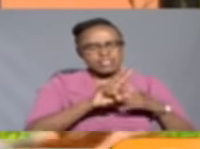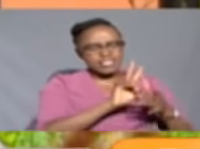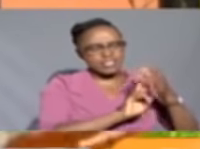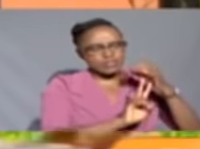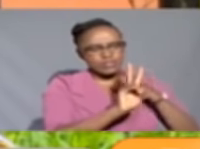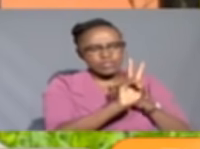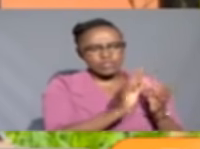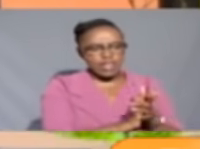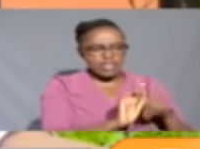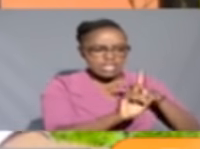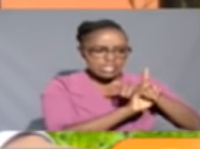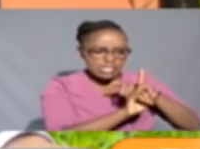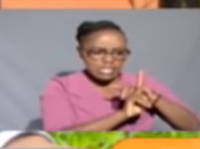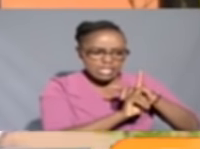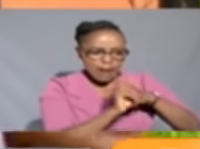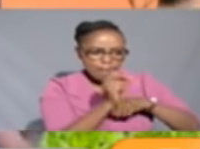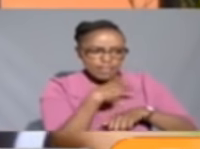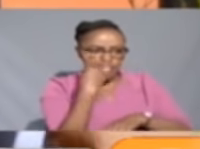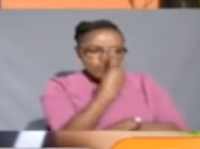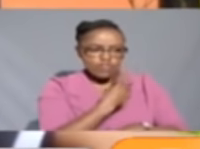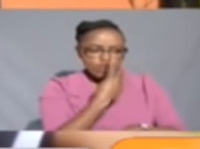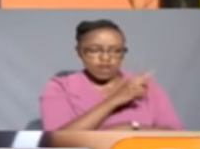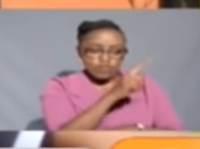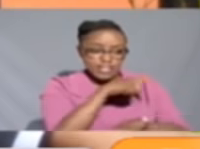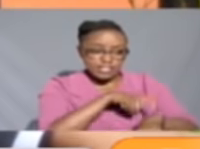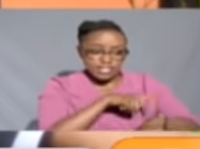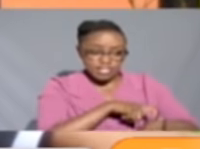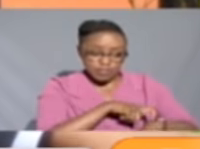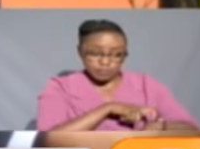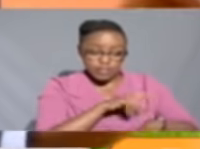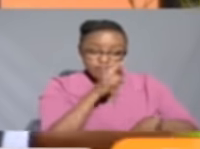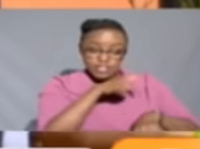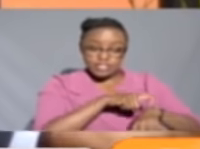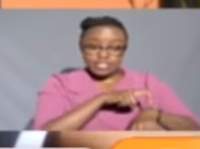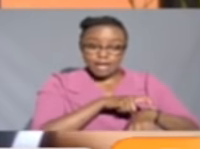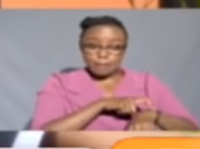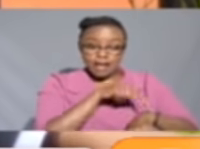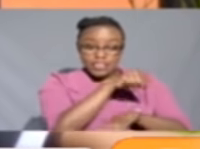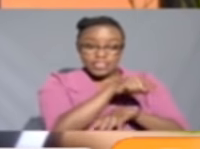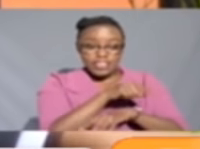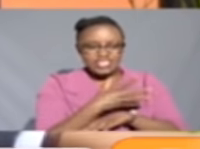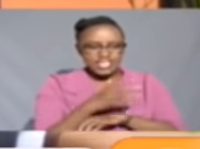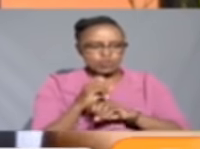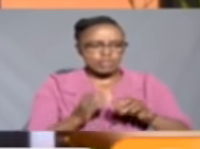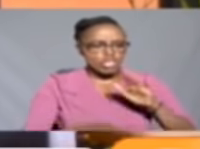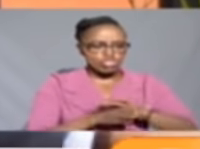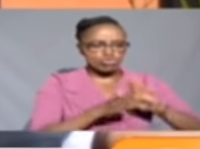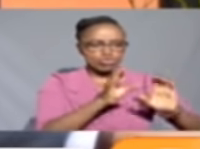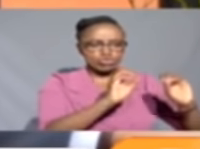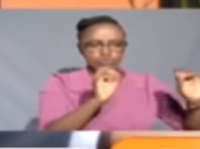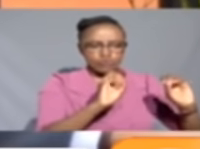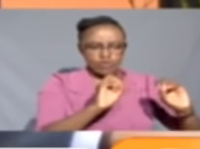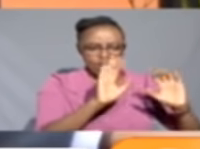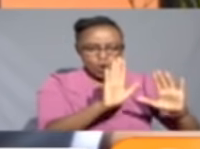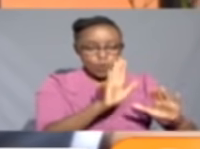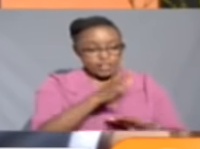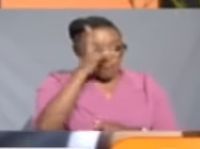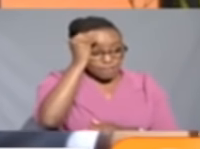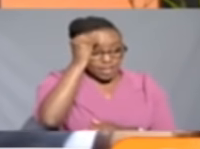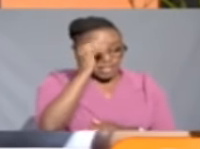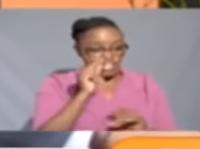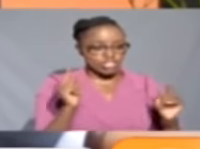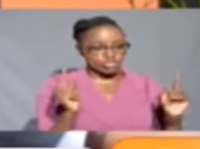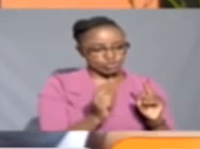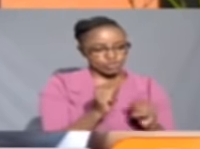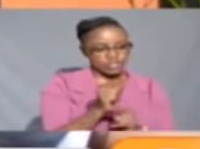This is the 6th of February. Oh. This is the first time the first they removed deportation. Me. It is not a deportation. Let me educate you a little bit,